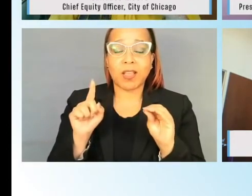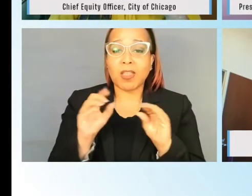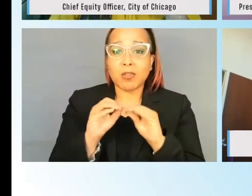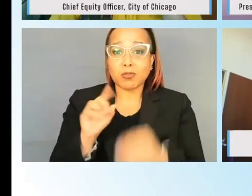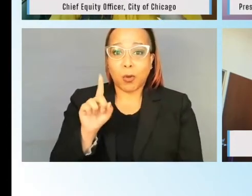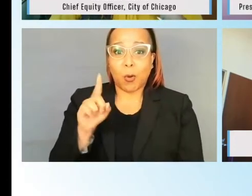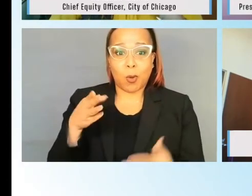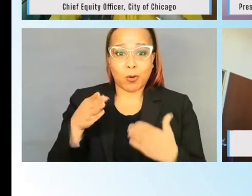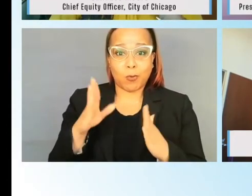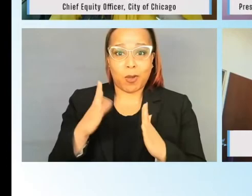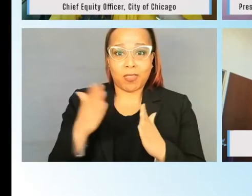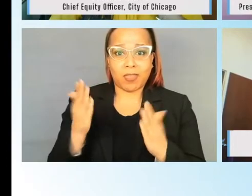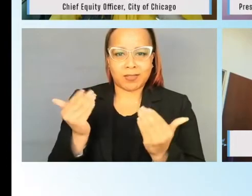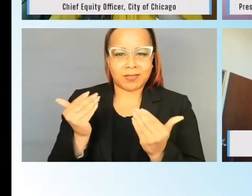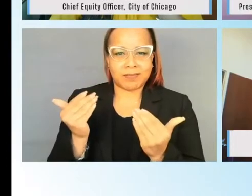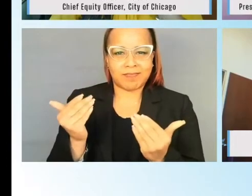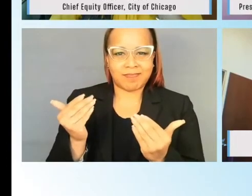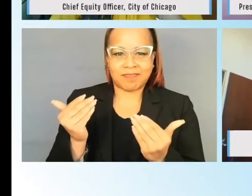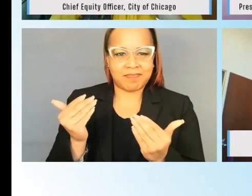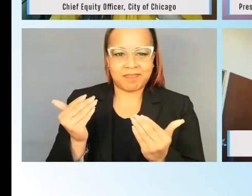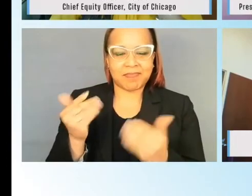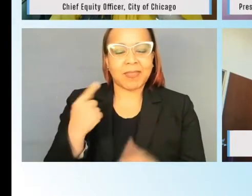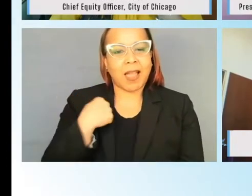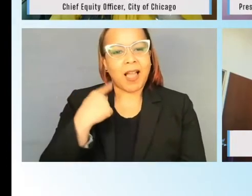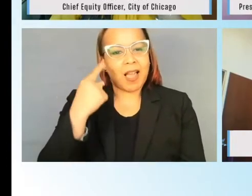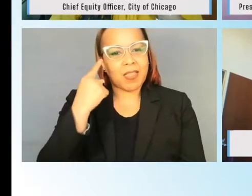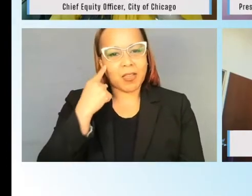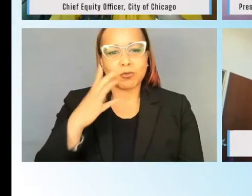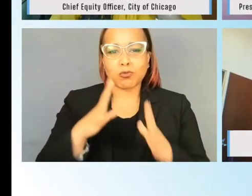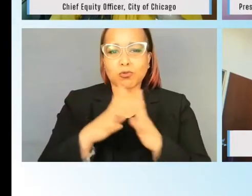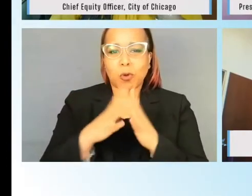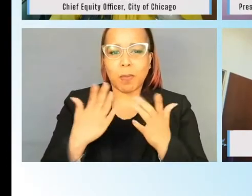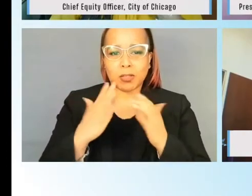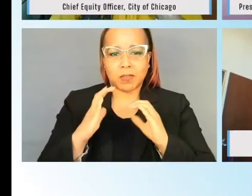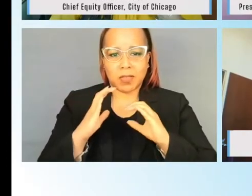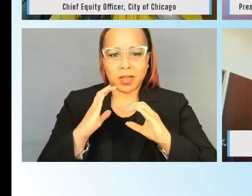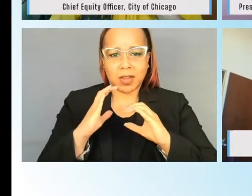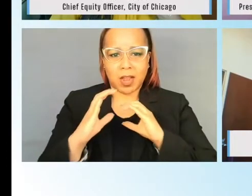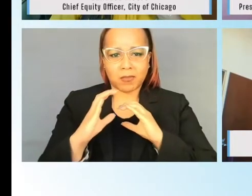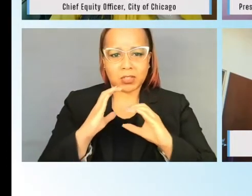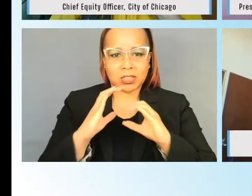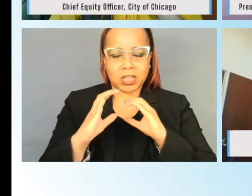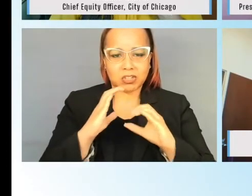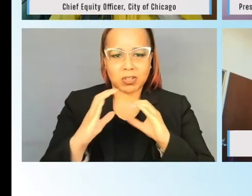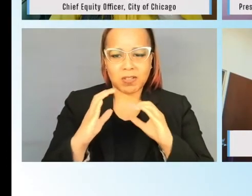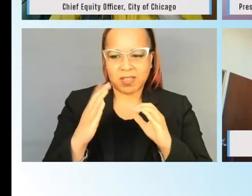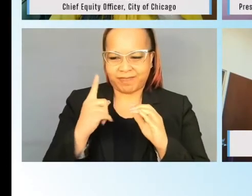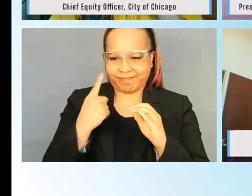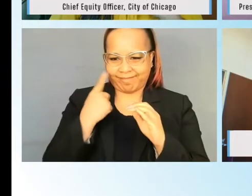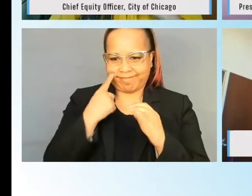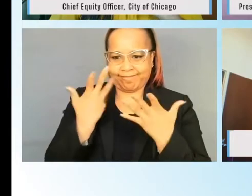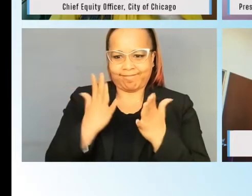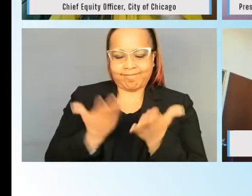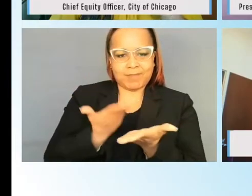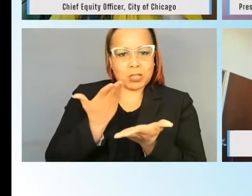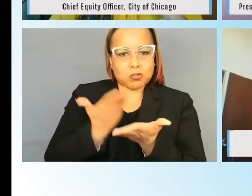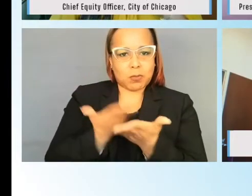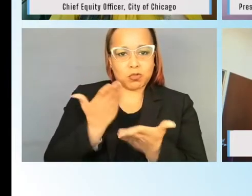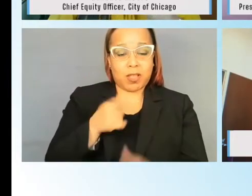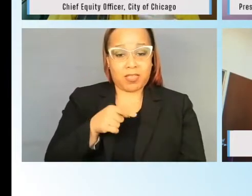heal. I think so much of the conversations today demonstrated that this